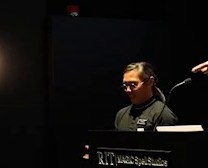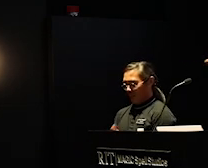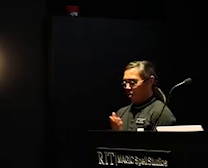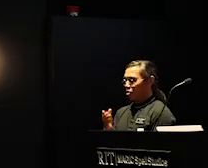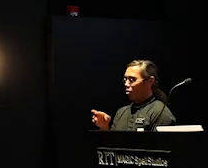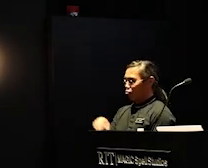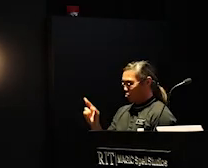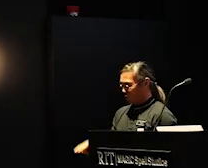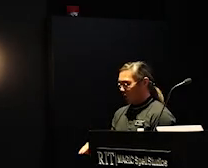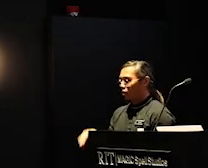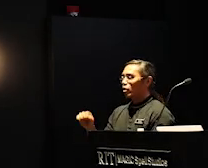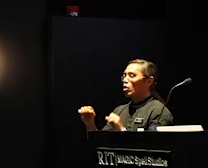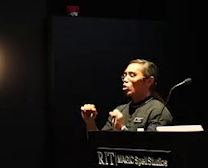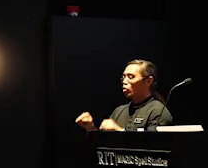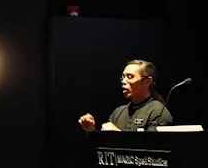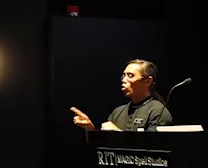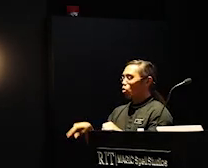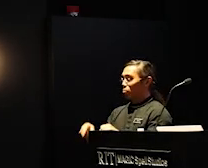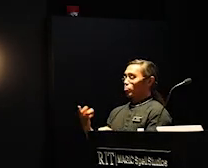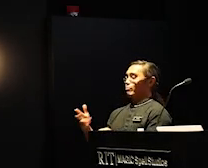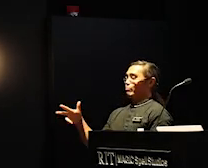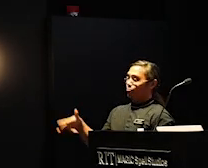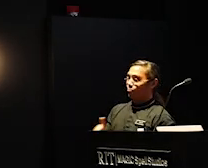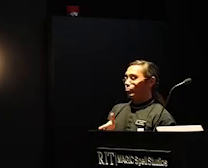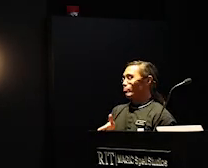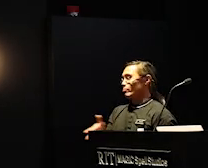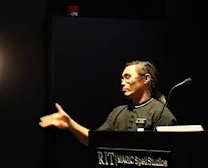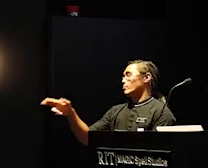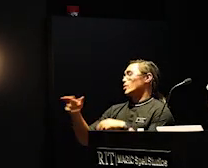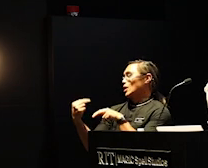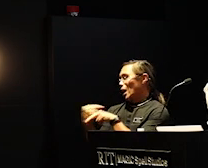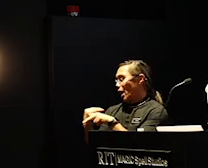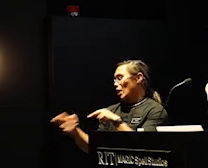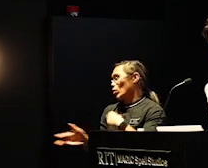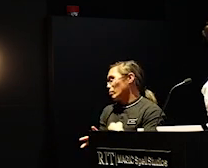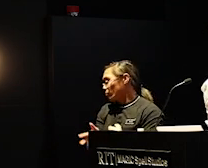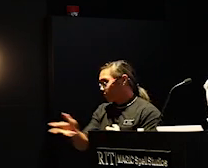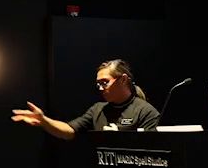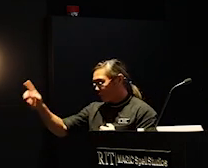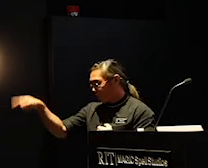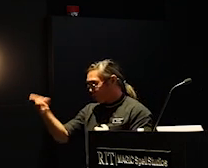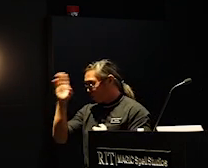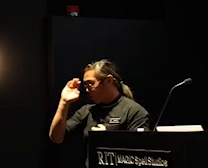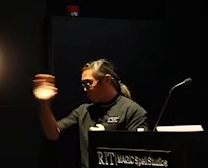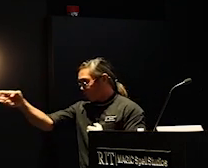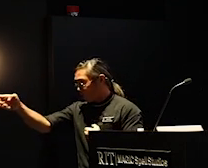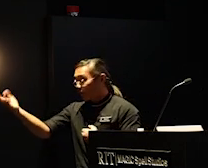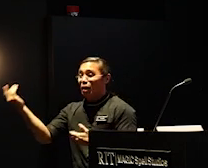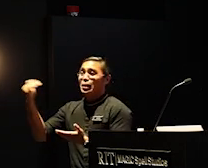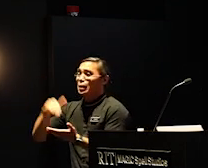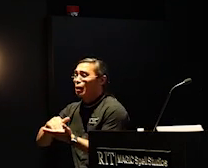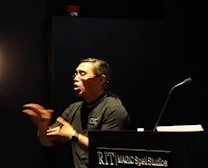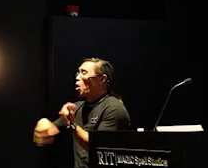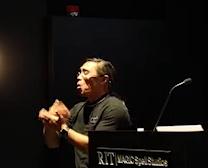way? Like you can't go, like what? Like, okay, I don't know. Anyway, don't pay attention to that in this space. Just